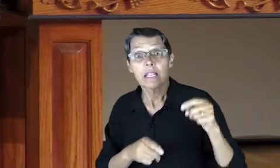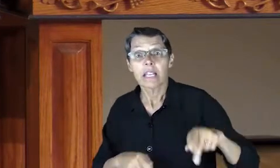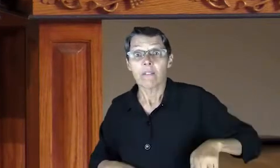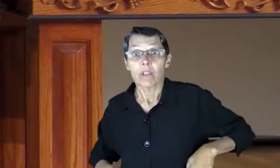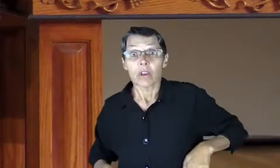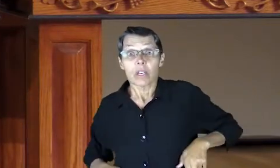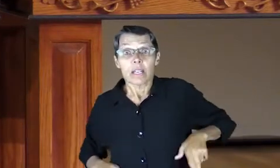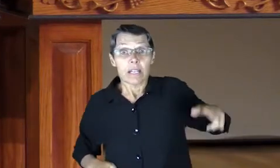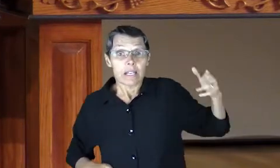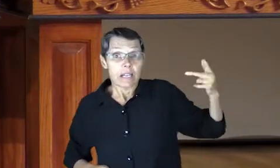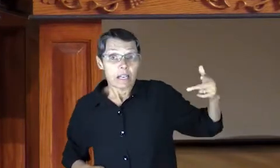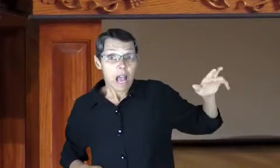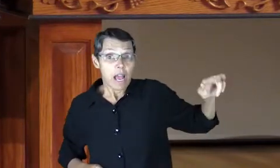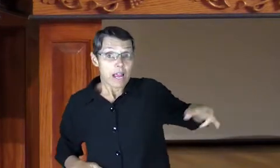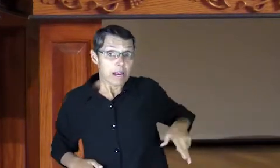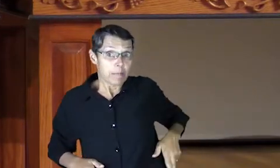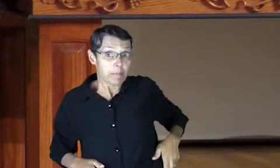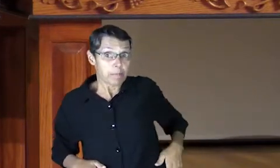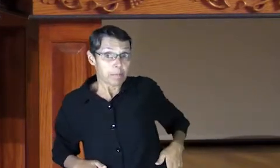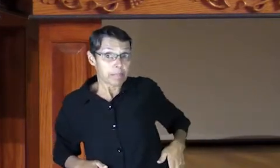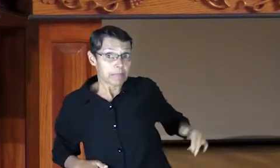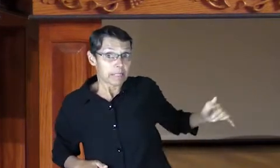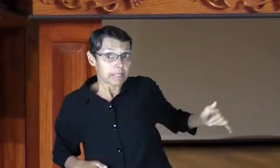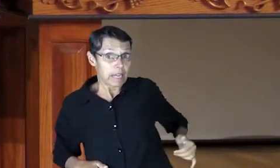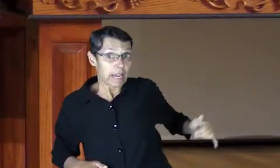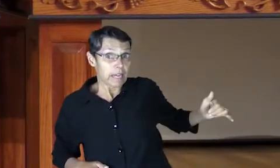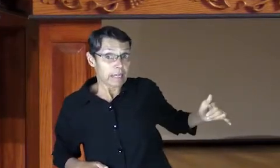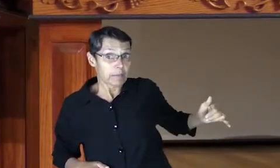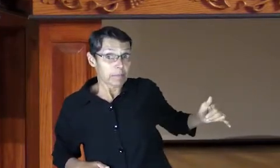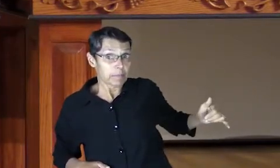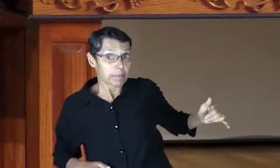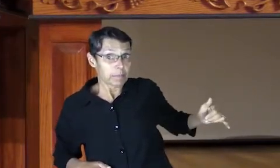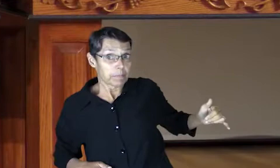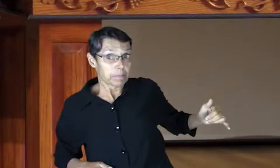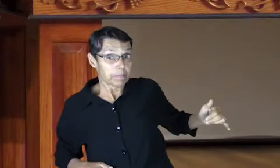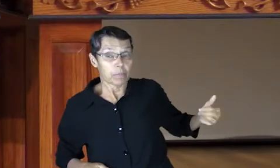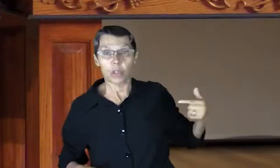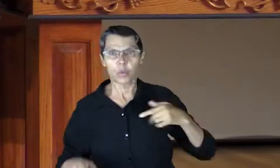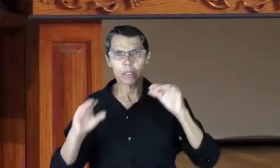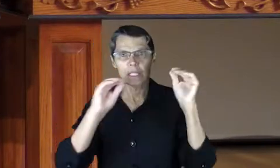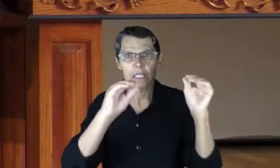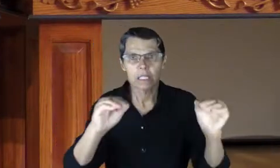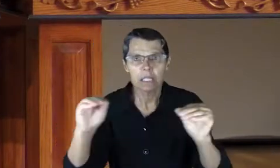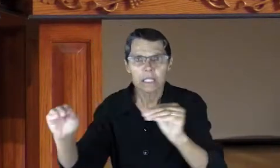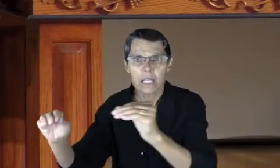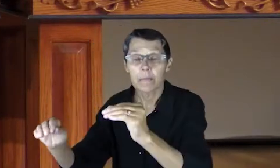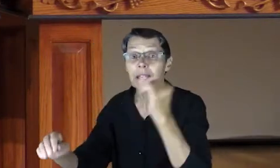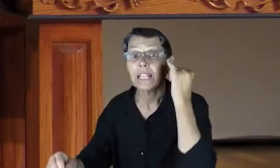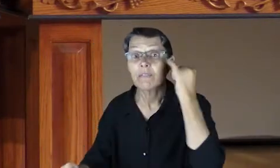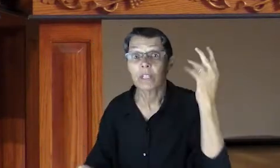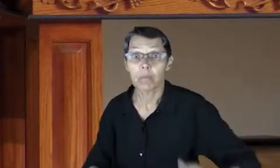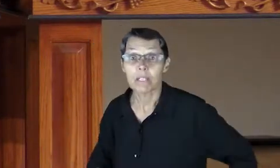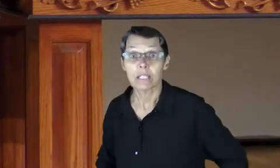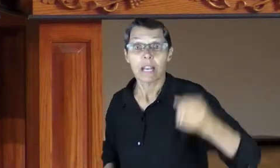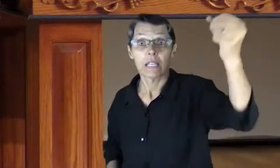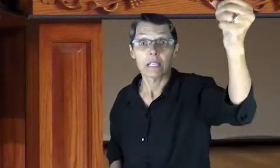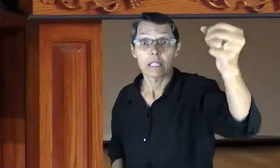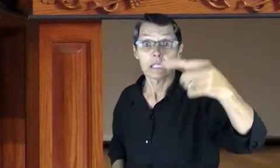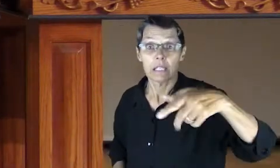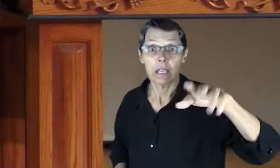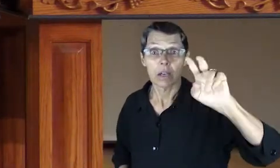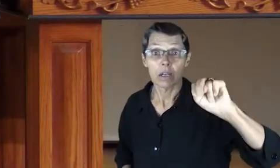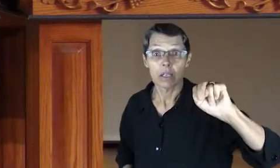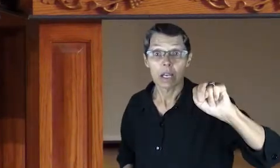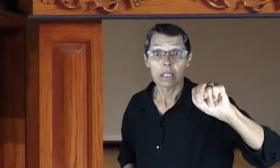to keep their gun in its holster, because they're taught from the very beginning that if a criminal takes their